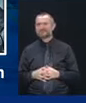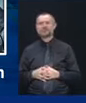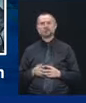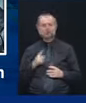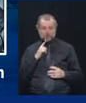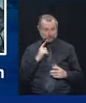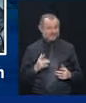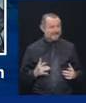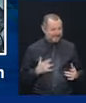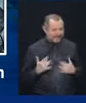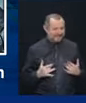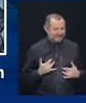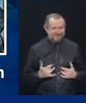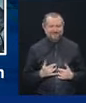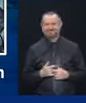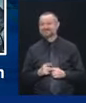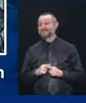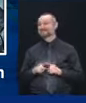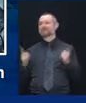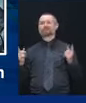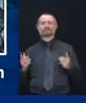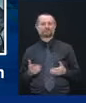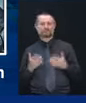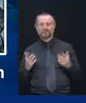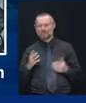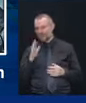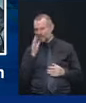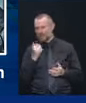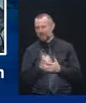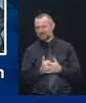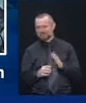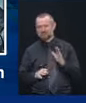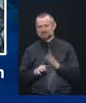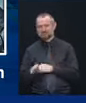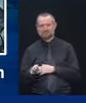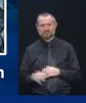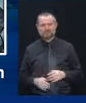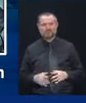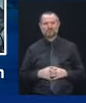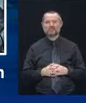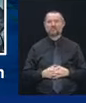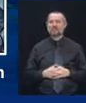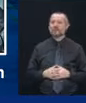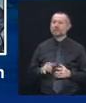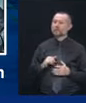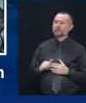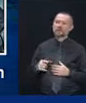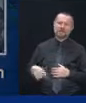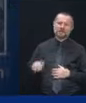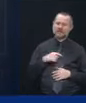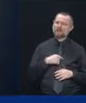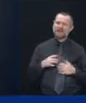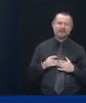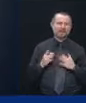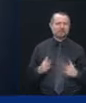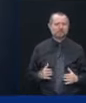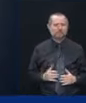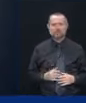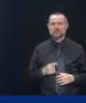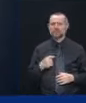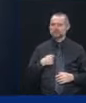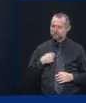it's different, but it's going to make a difference. And New York leads, and we're going to lead in bringing back the